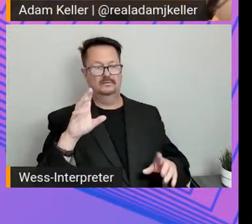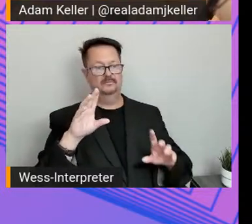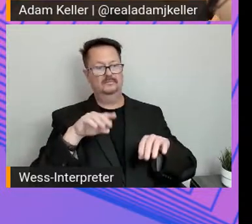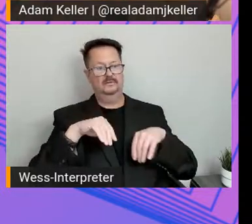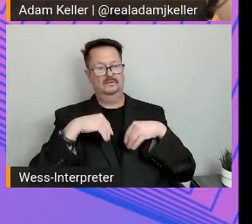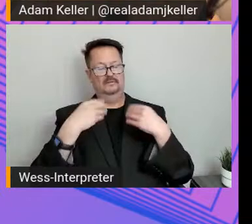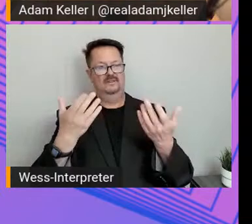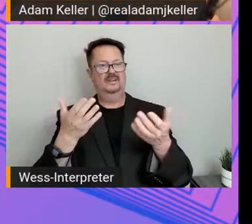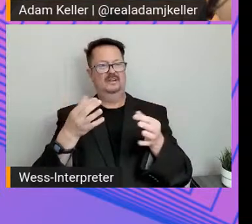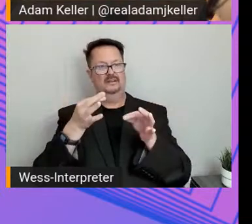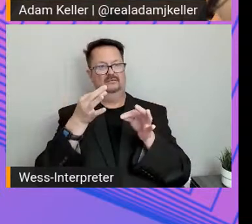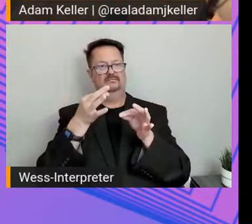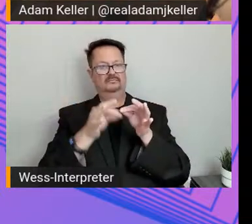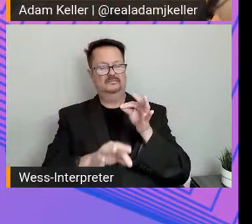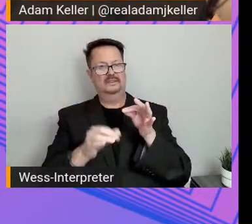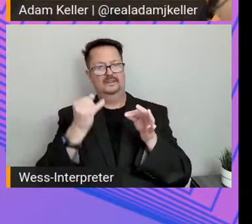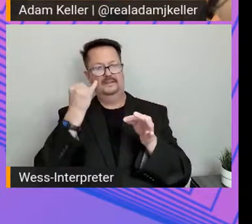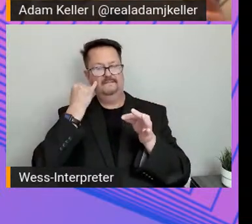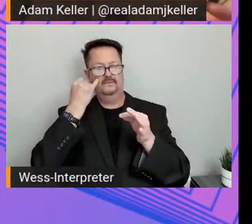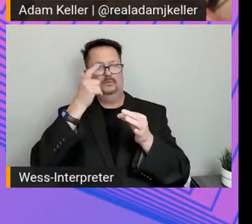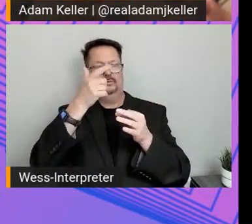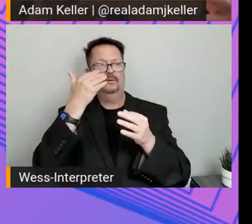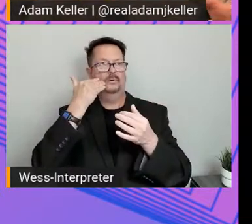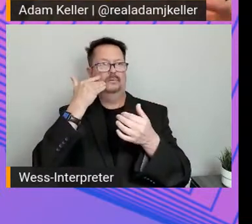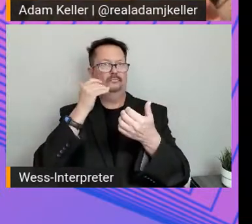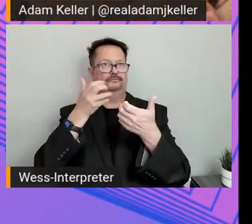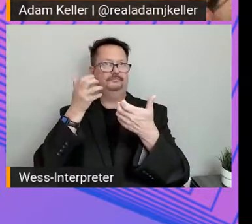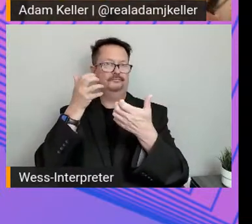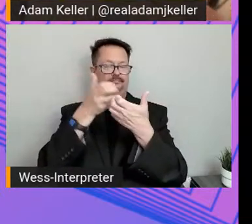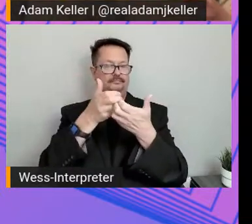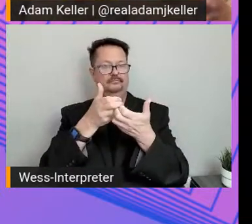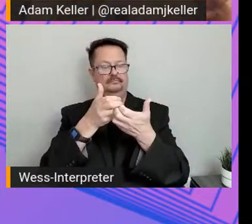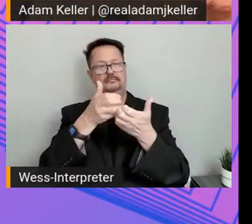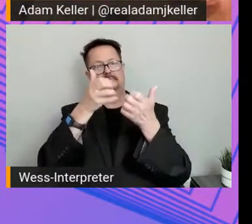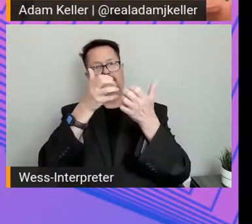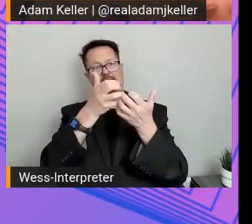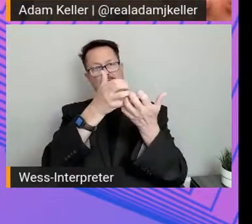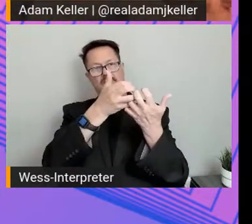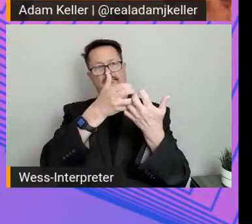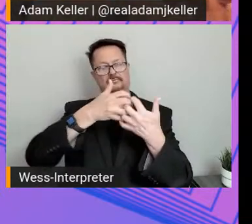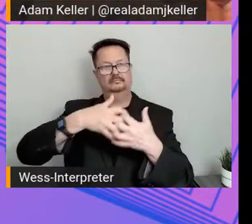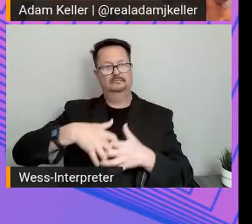Docker syntax to coordinate multiple